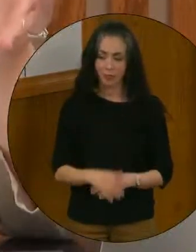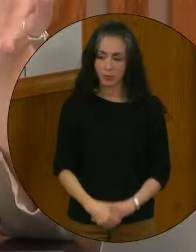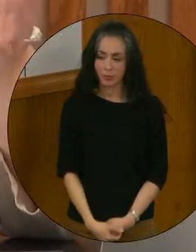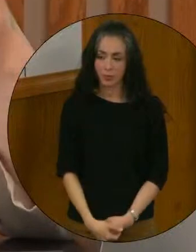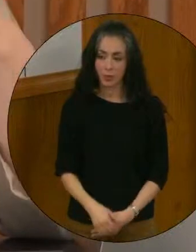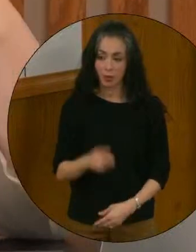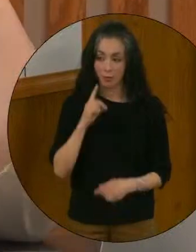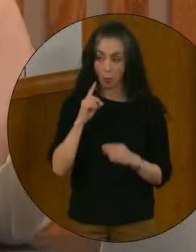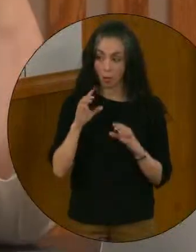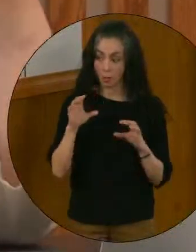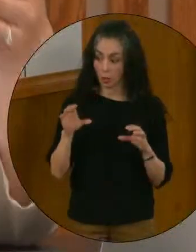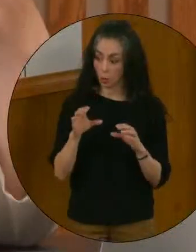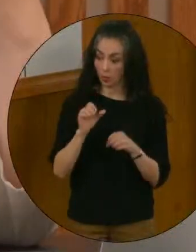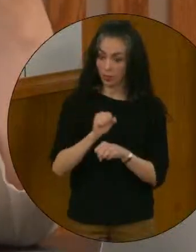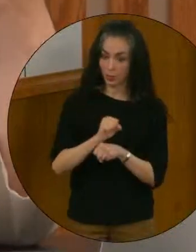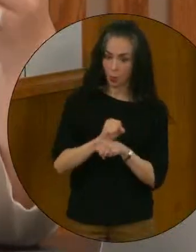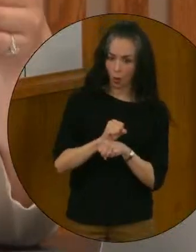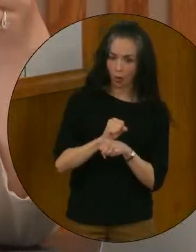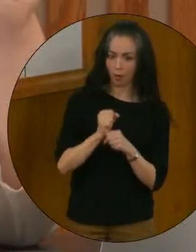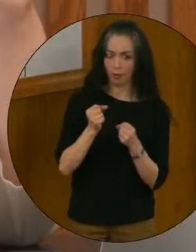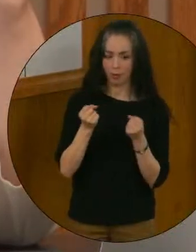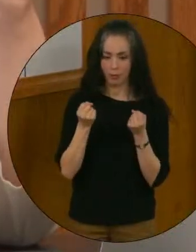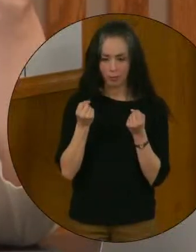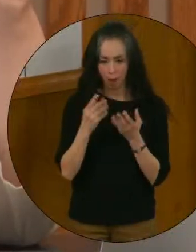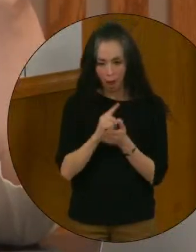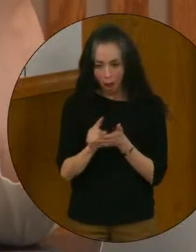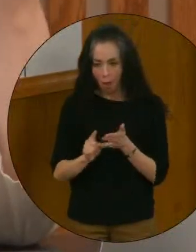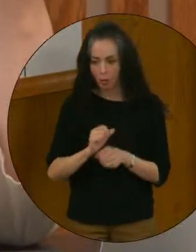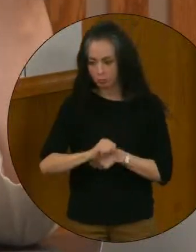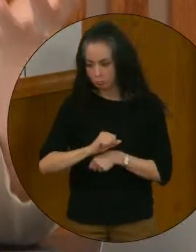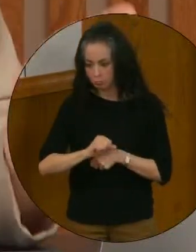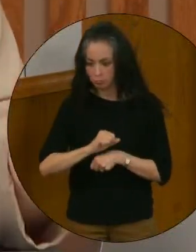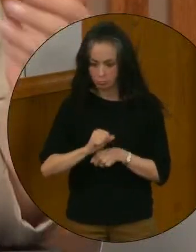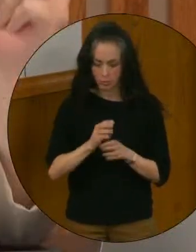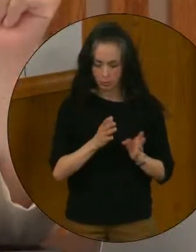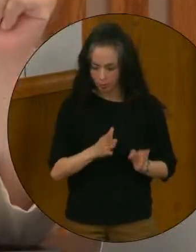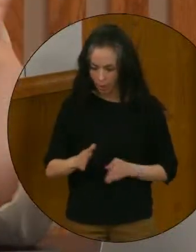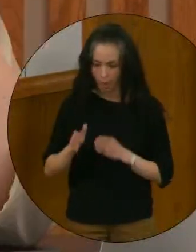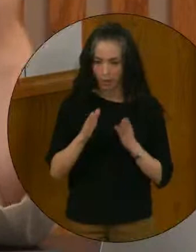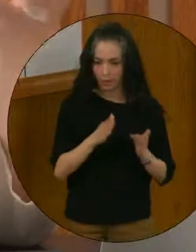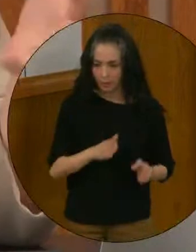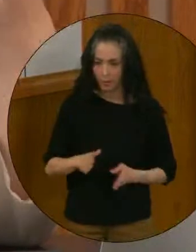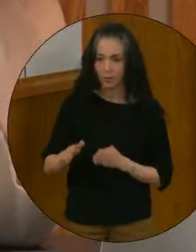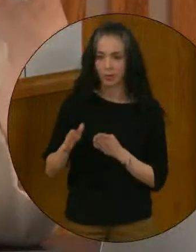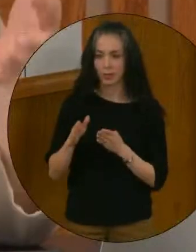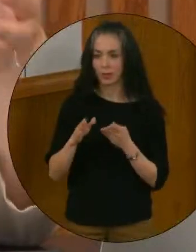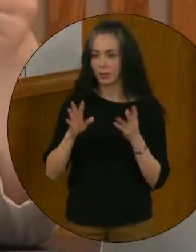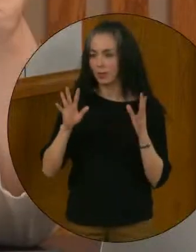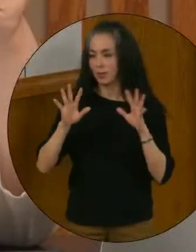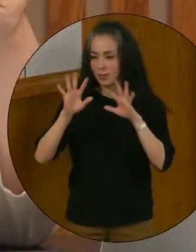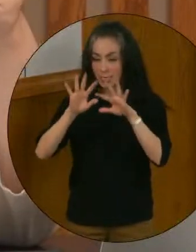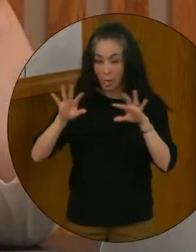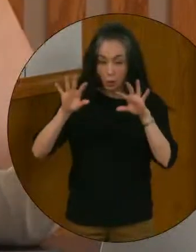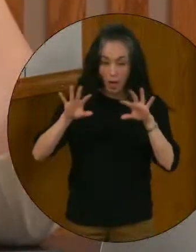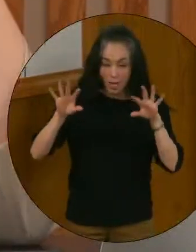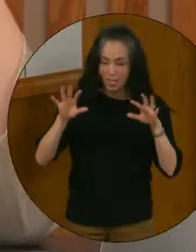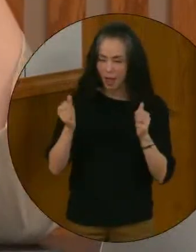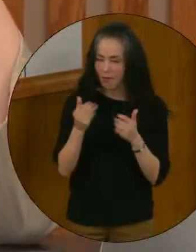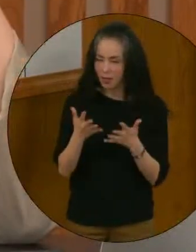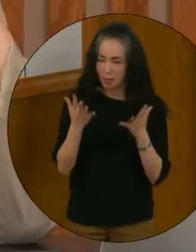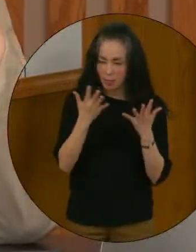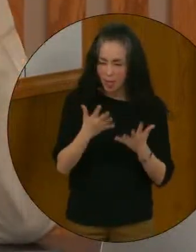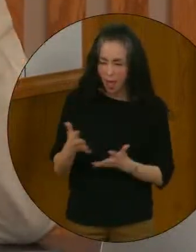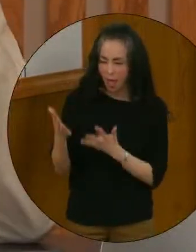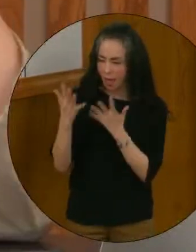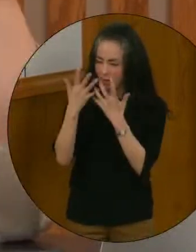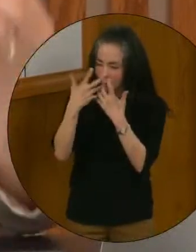doing this work. It took a lot of hours and planning. There were even decorations. Everything was planned and organized, and so